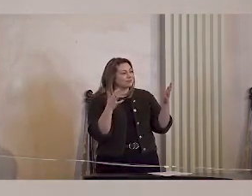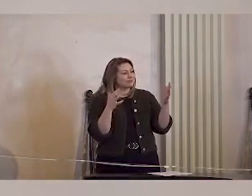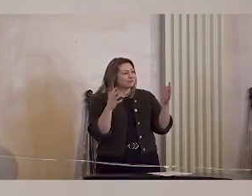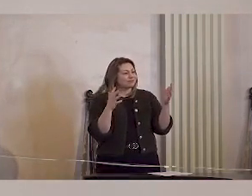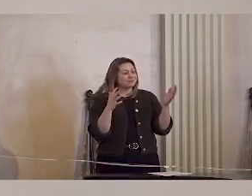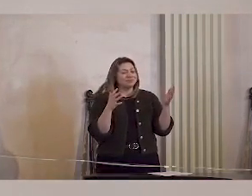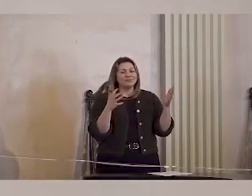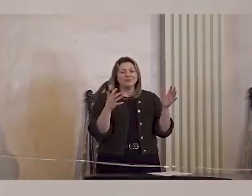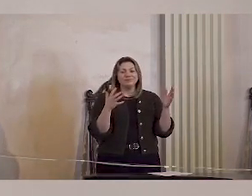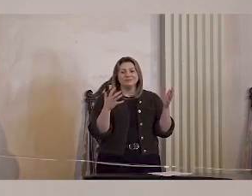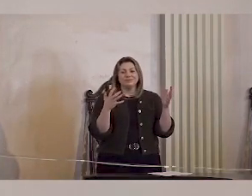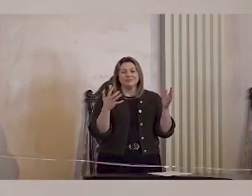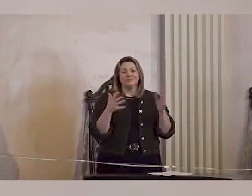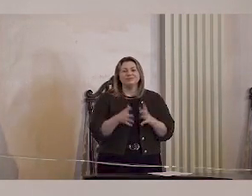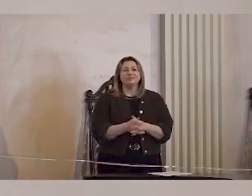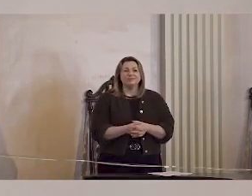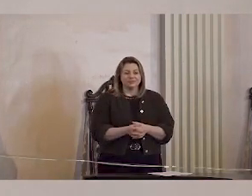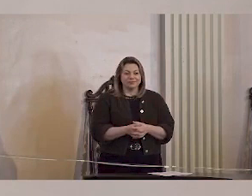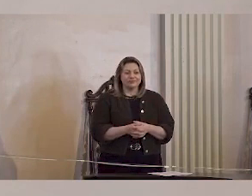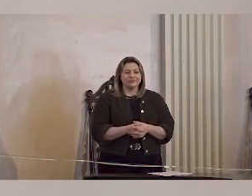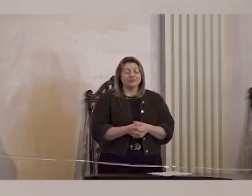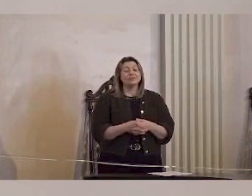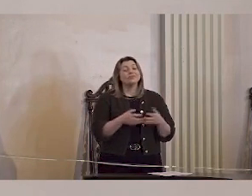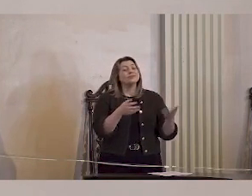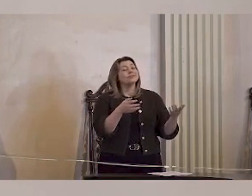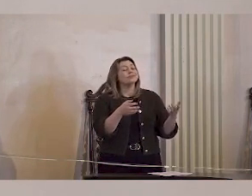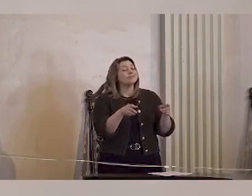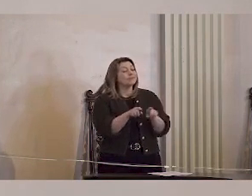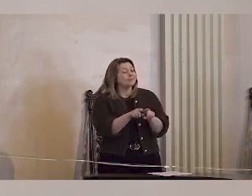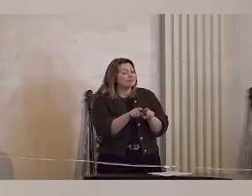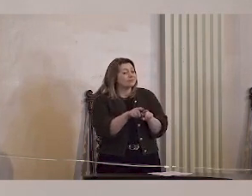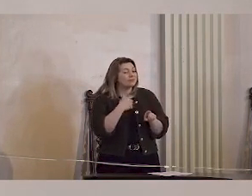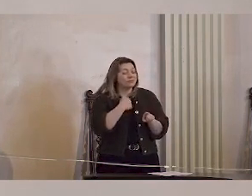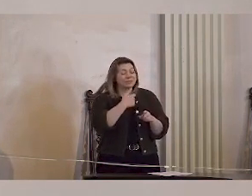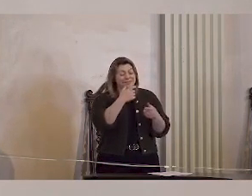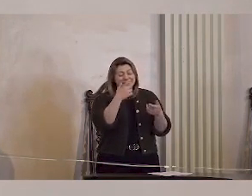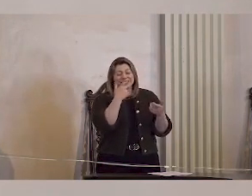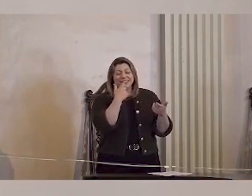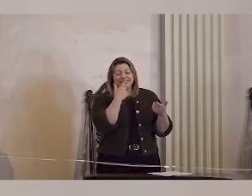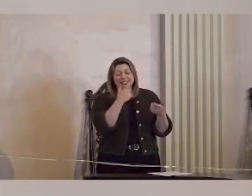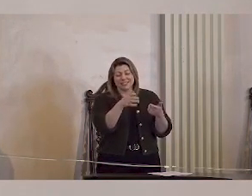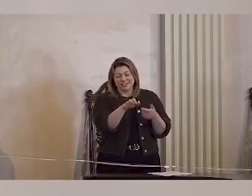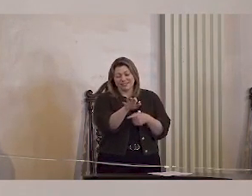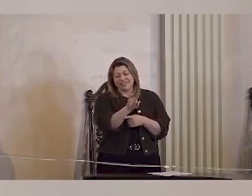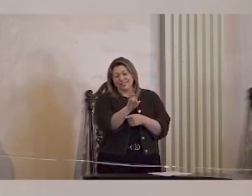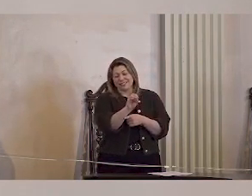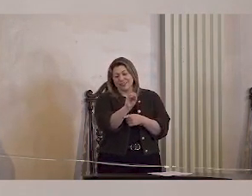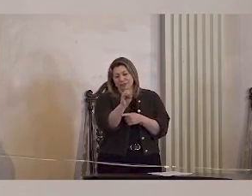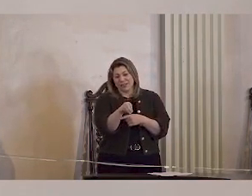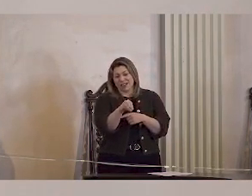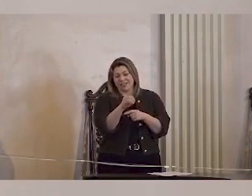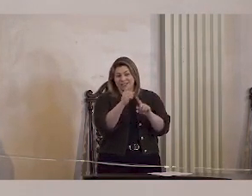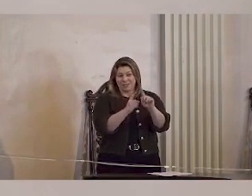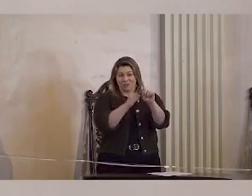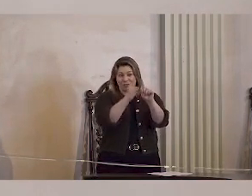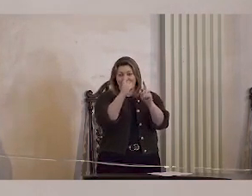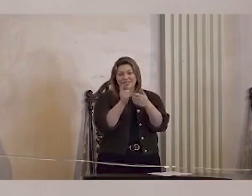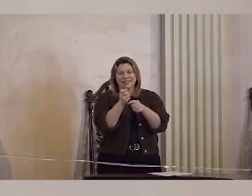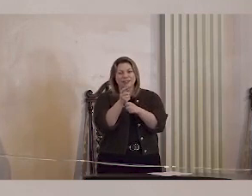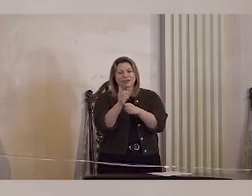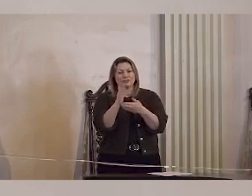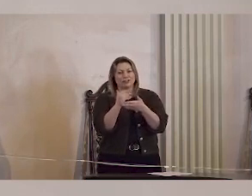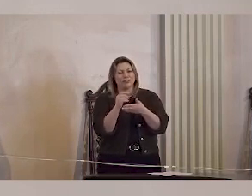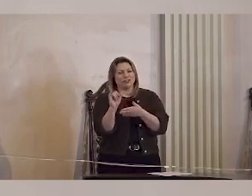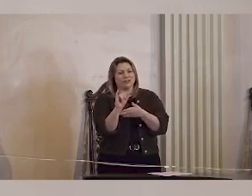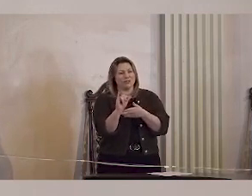And we are almost 60% to our goal for next year's budget as